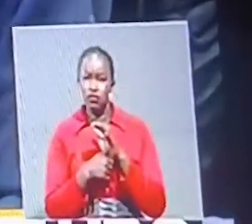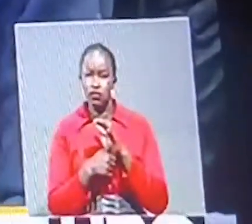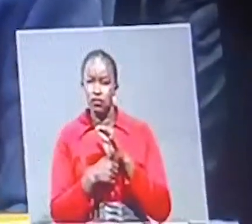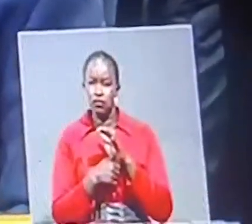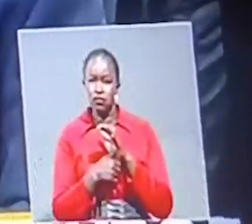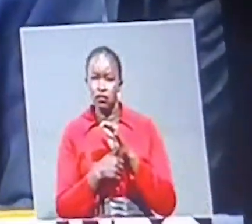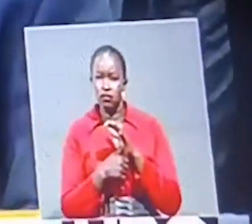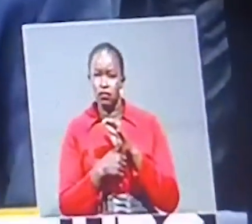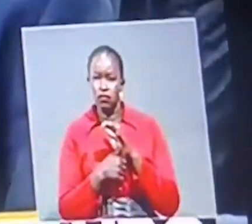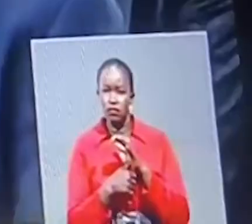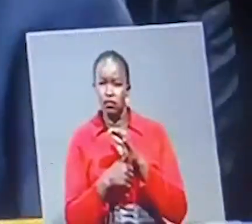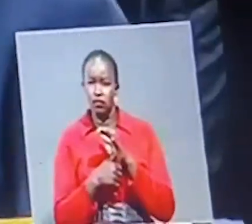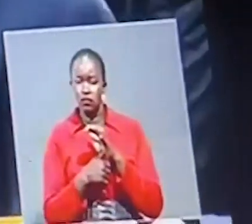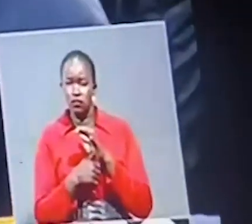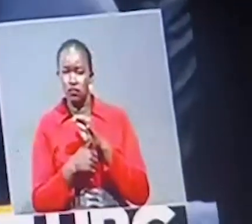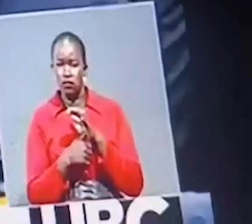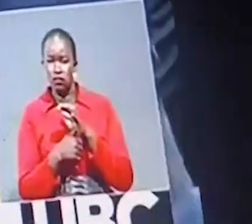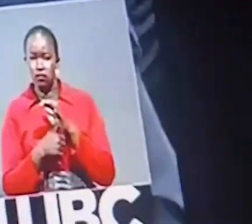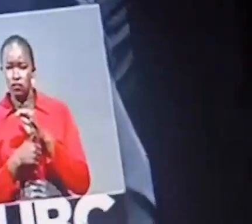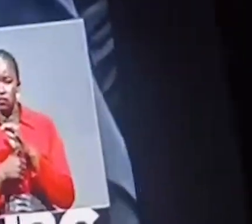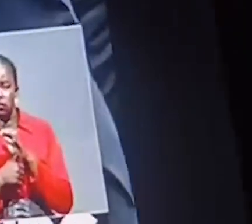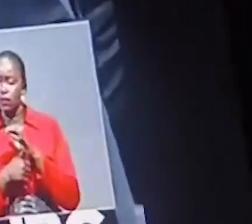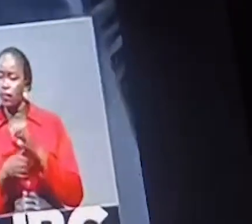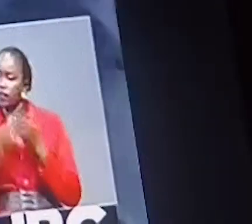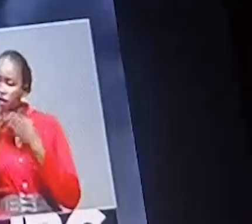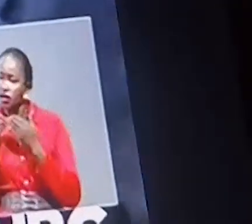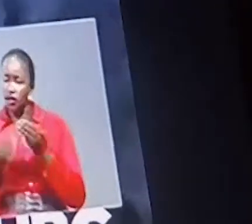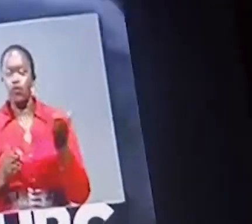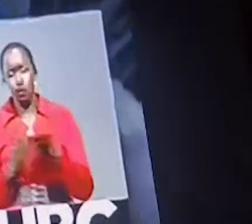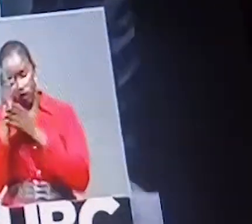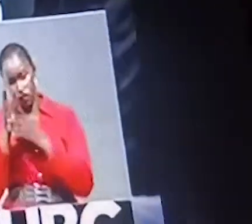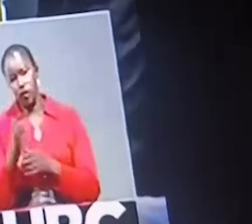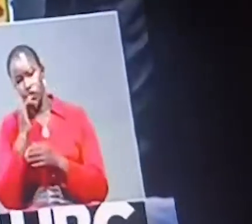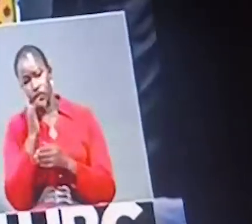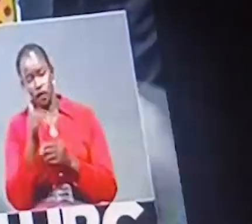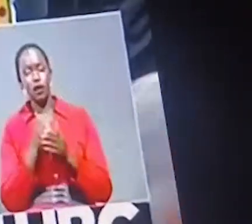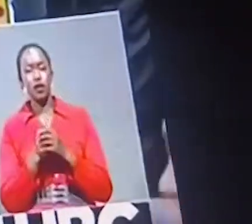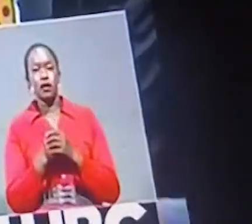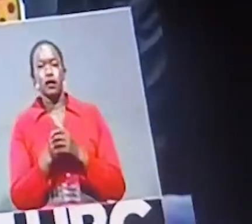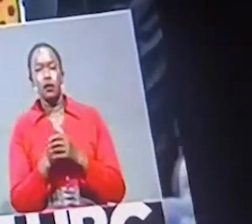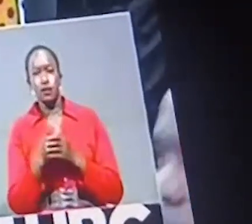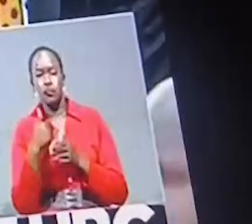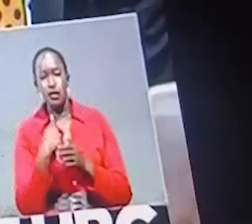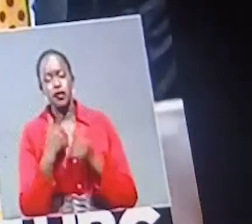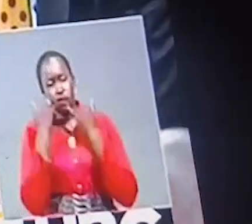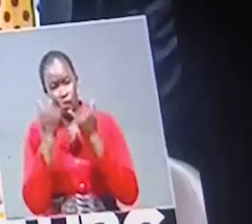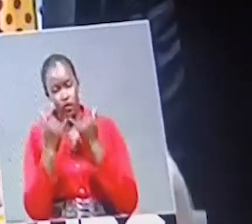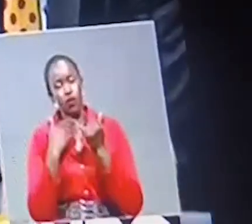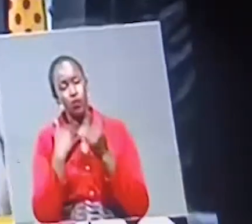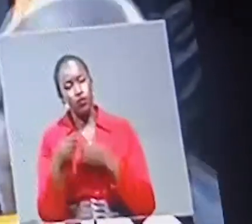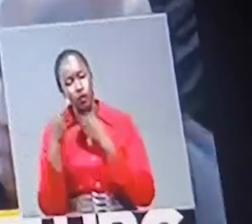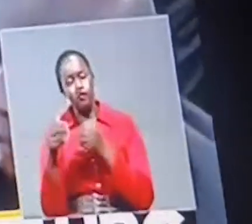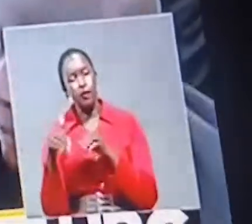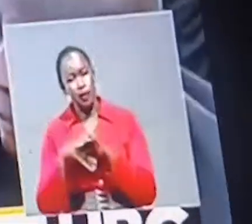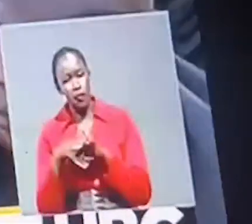it. He's capping on this, Right Honourable. Thank you, Right Honourable Speaker. Right Honourable Speaker, the information I wanted to give a member that